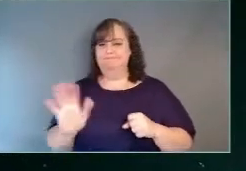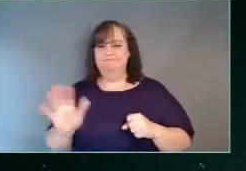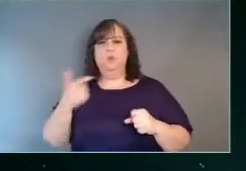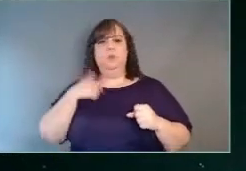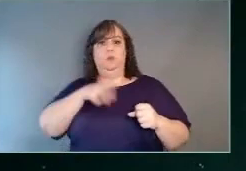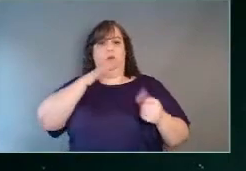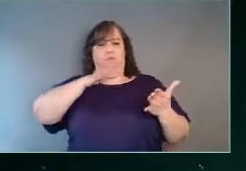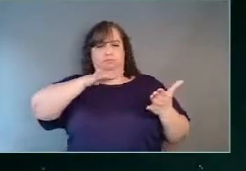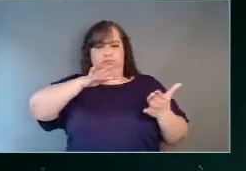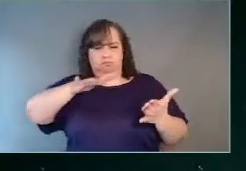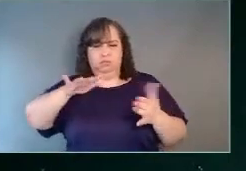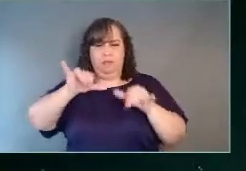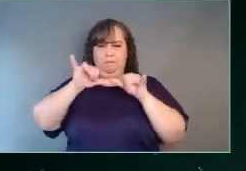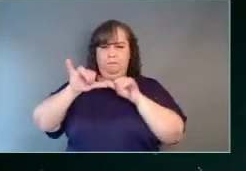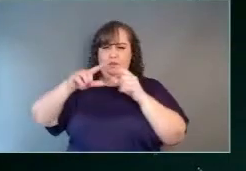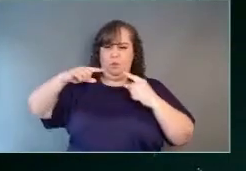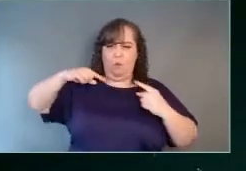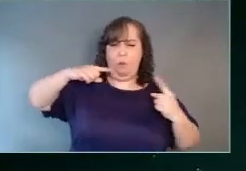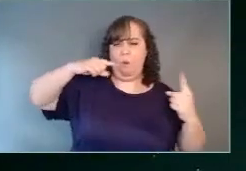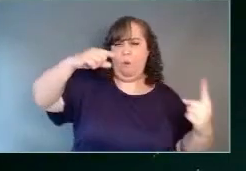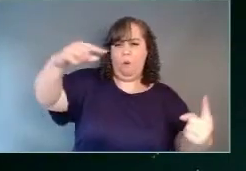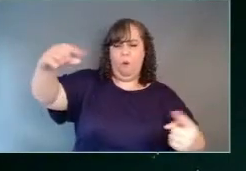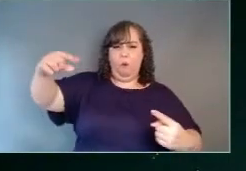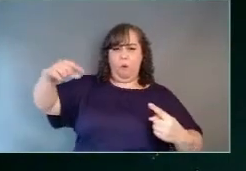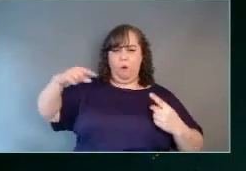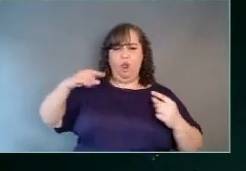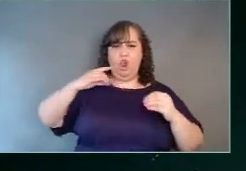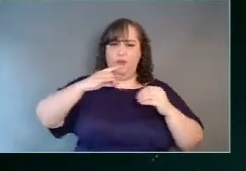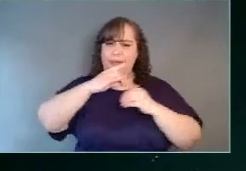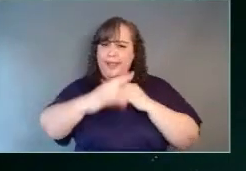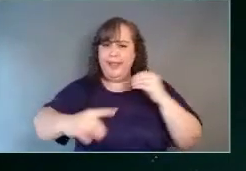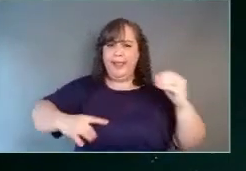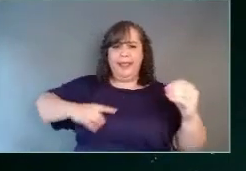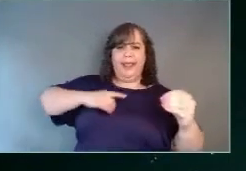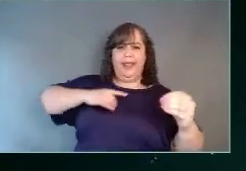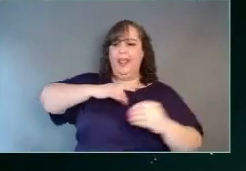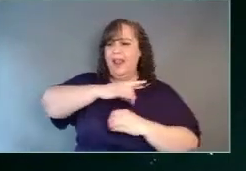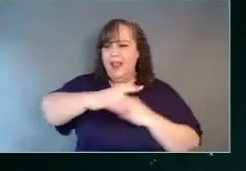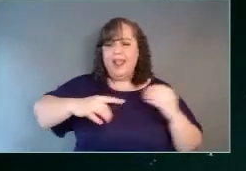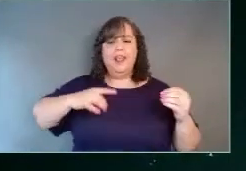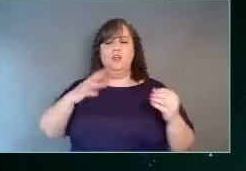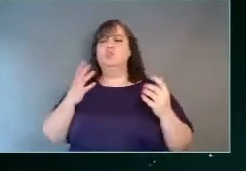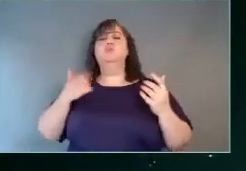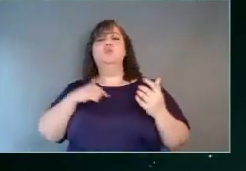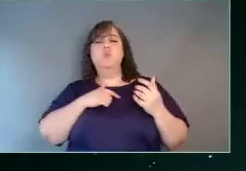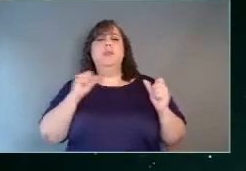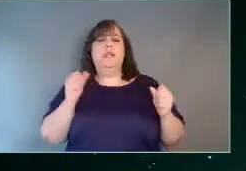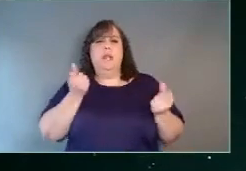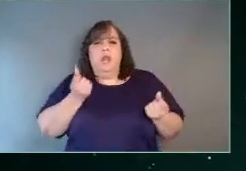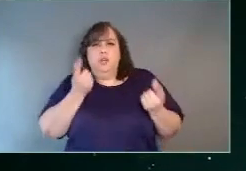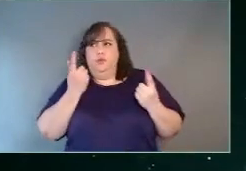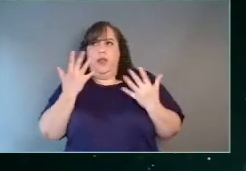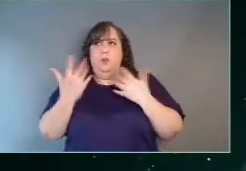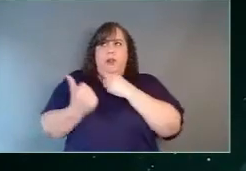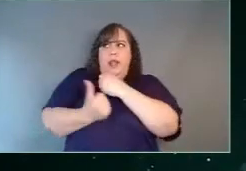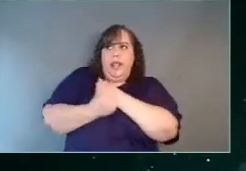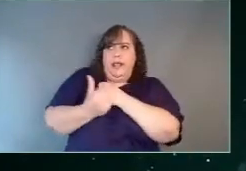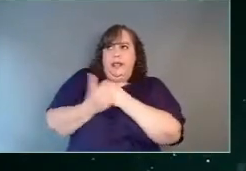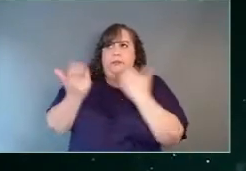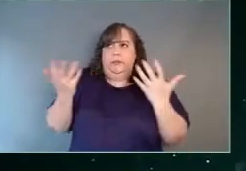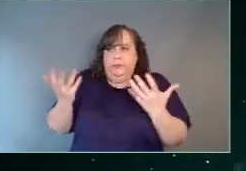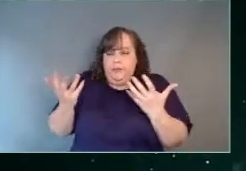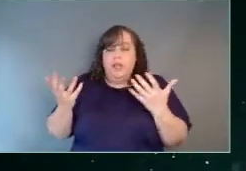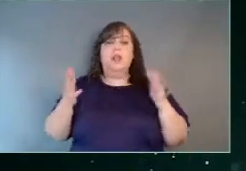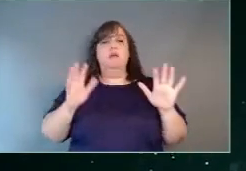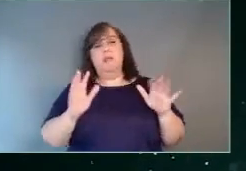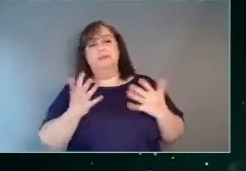its orbit and monitor it so that we understand the hazard that it poses. But to answer that question in short,